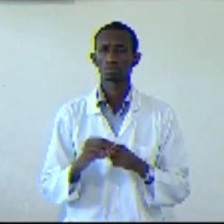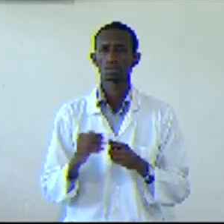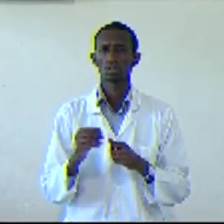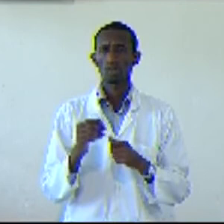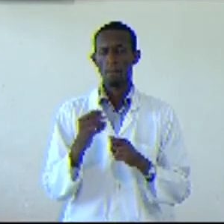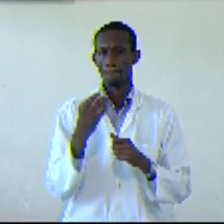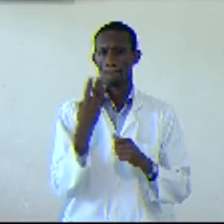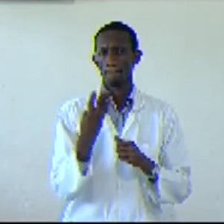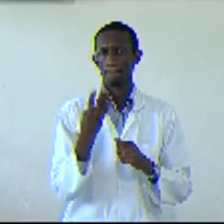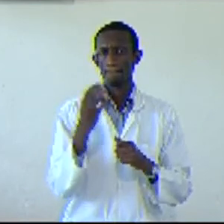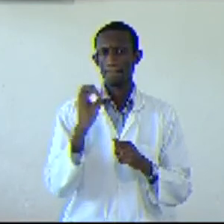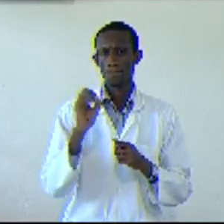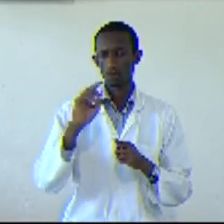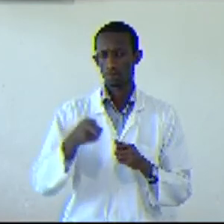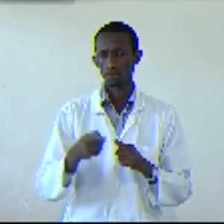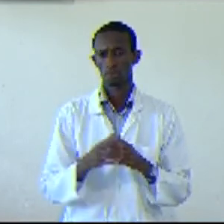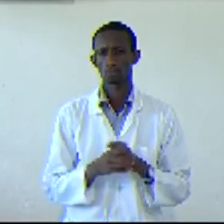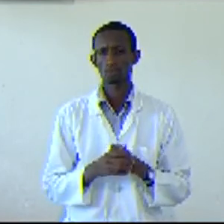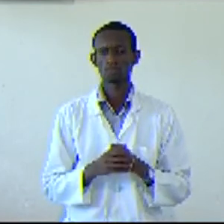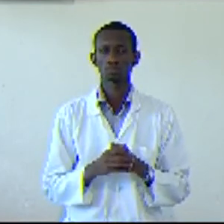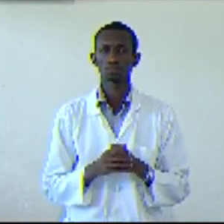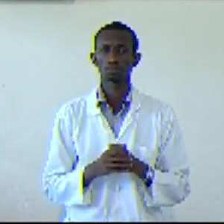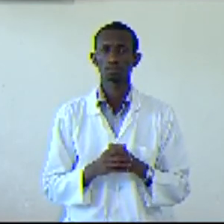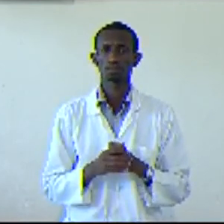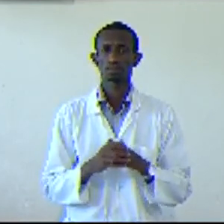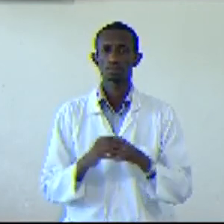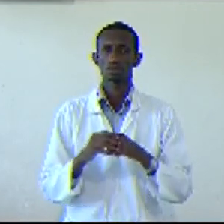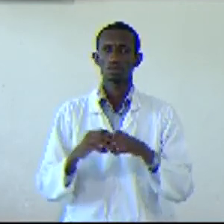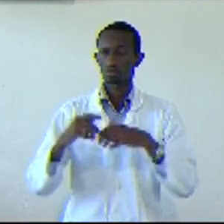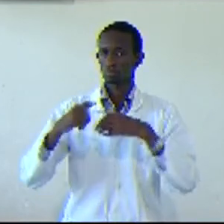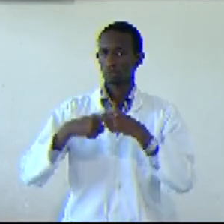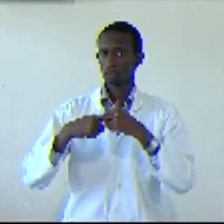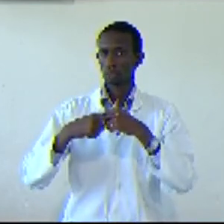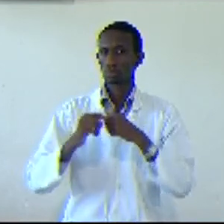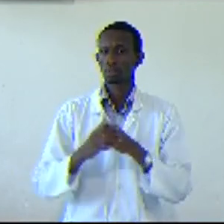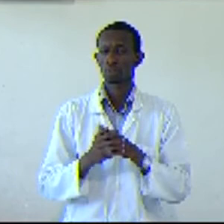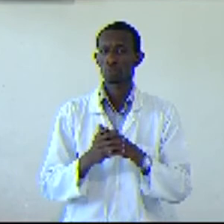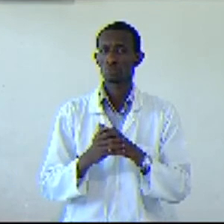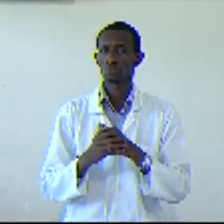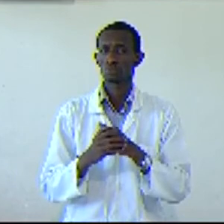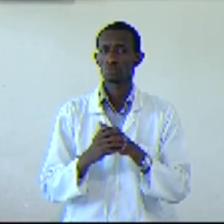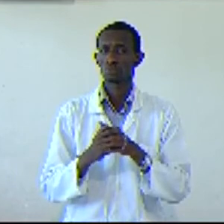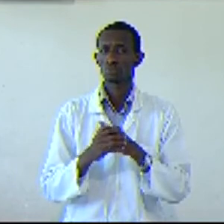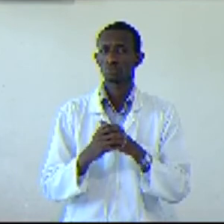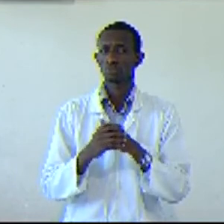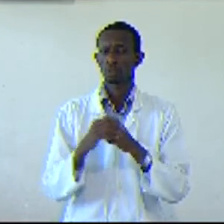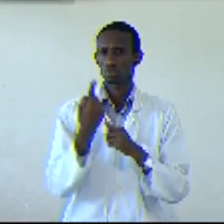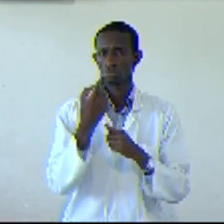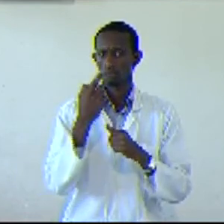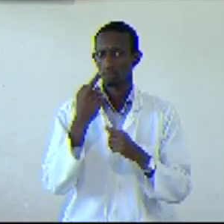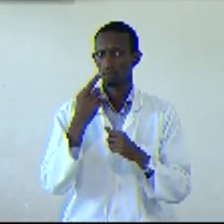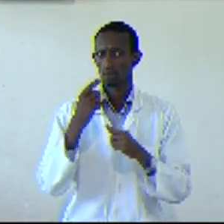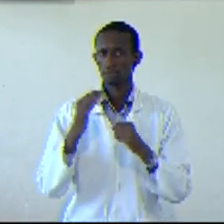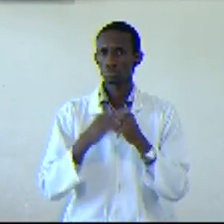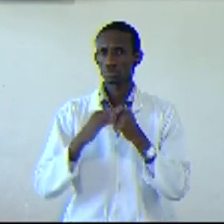40,000, which is subtracting by 118 equals to 8 V.